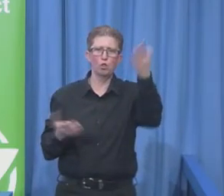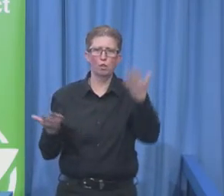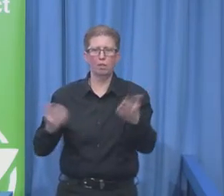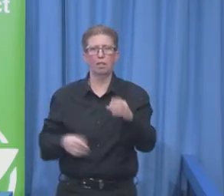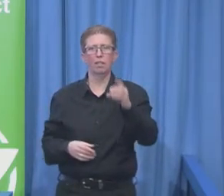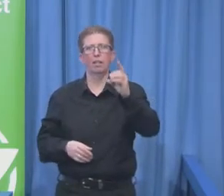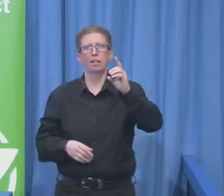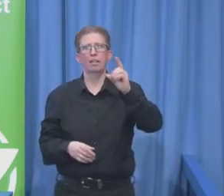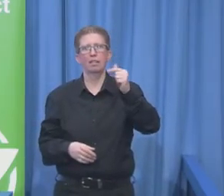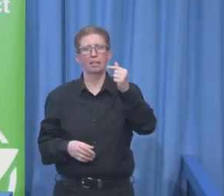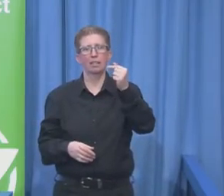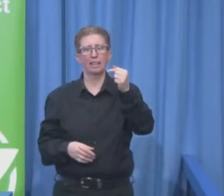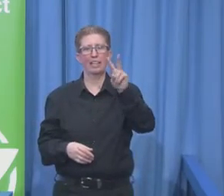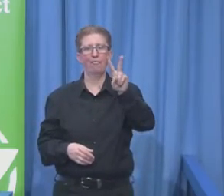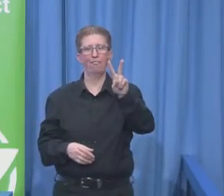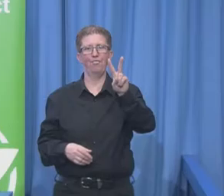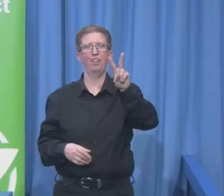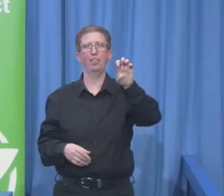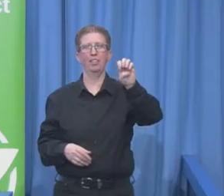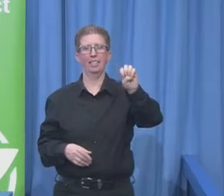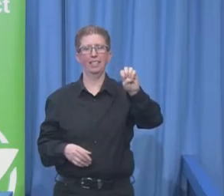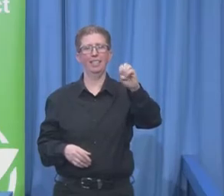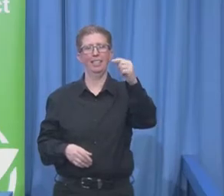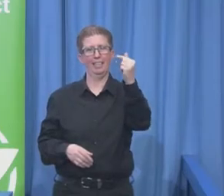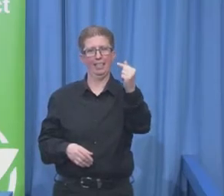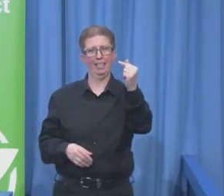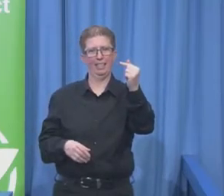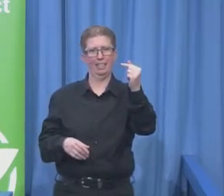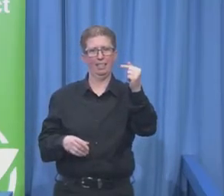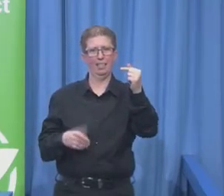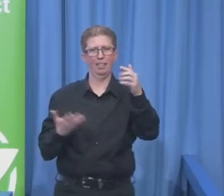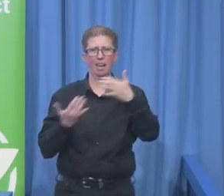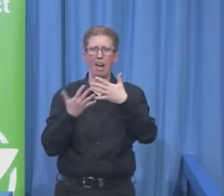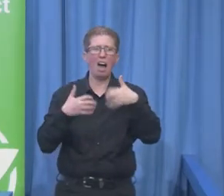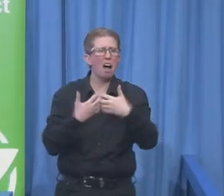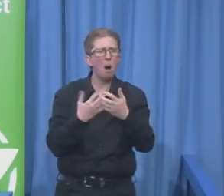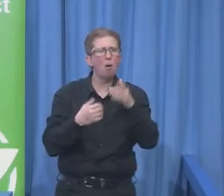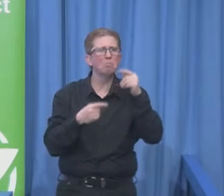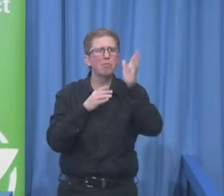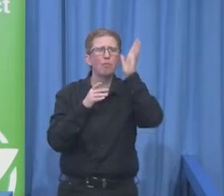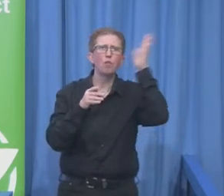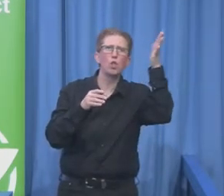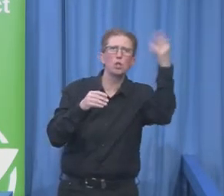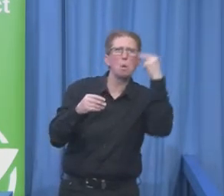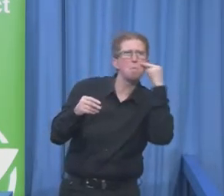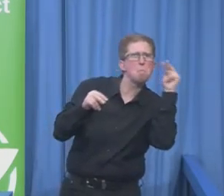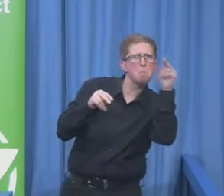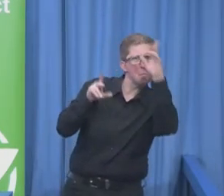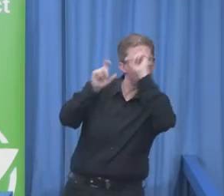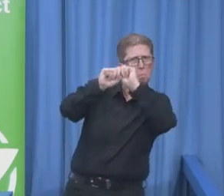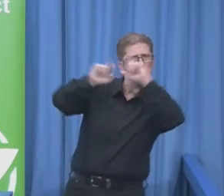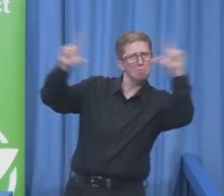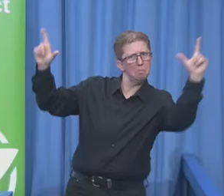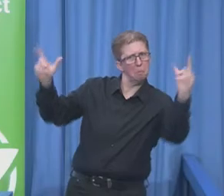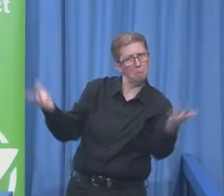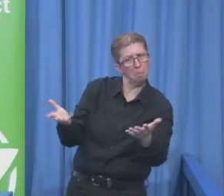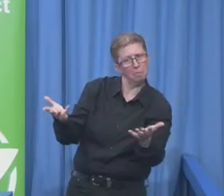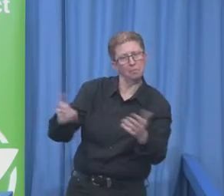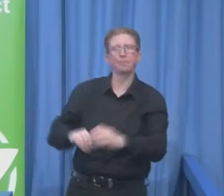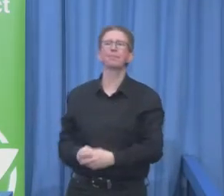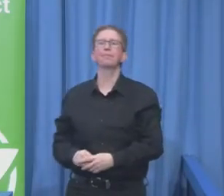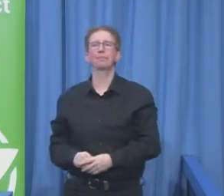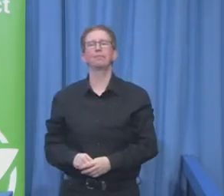And why have you not done it? I mean, yours is an old organization. Well, I'm working for an NGO which is